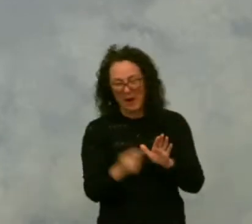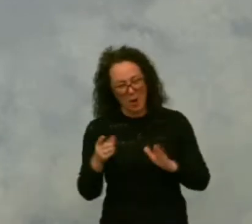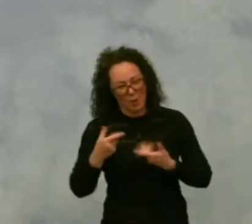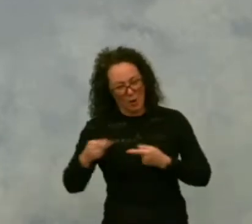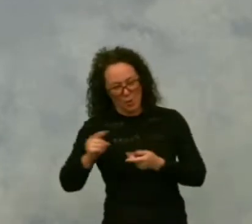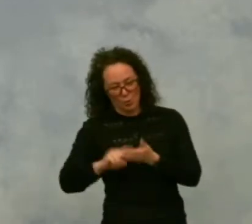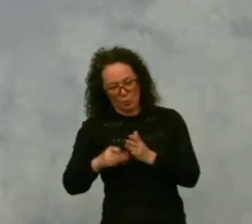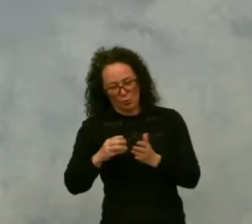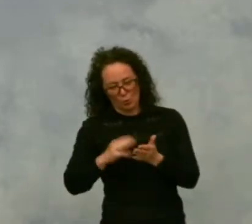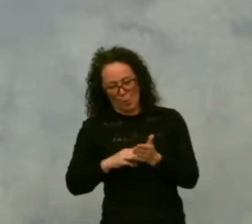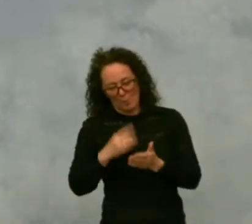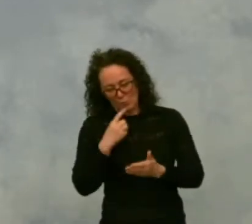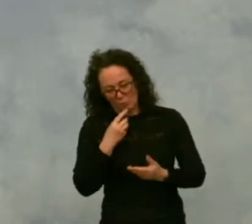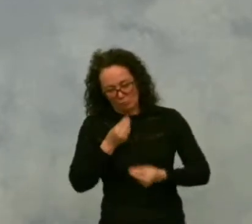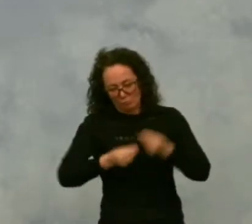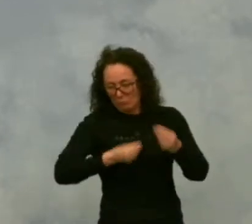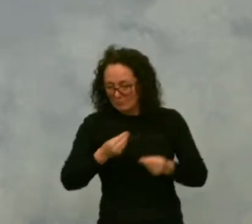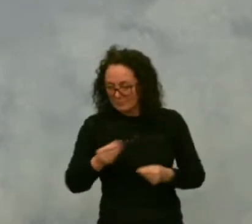this.